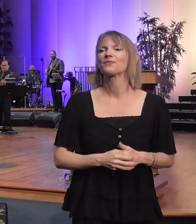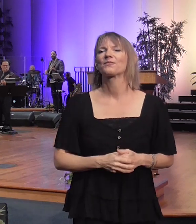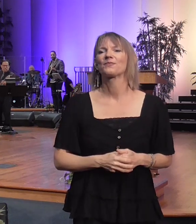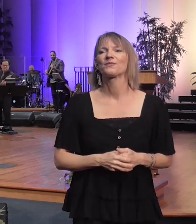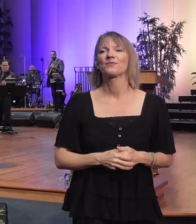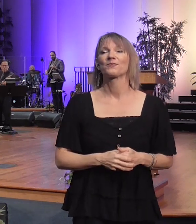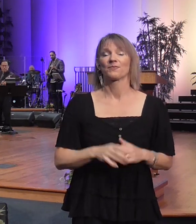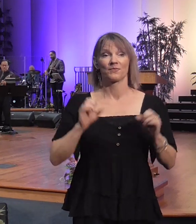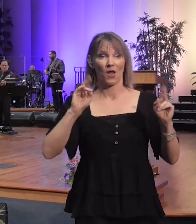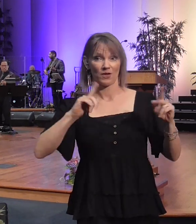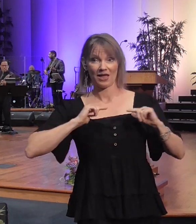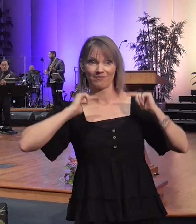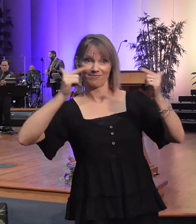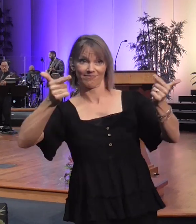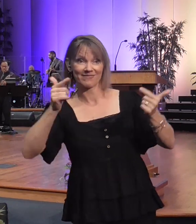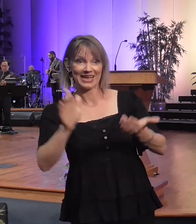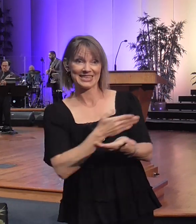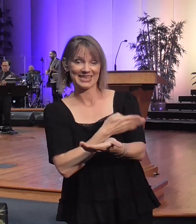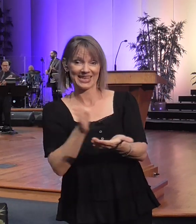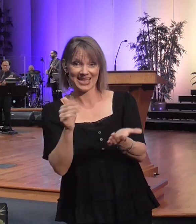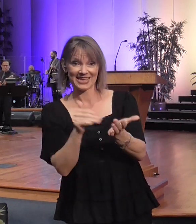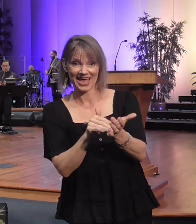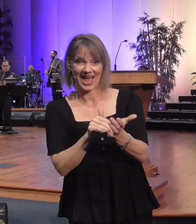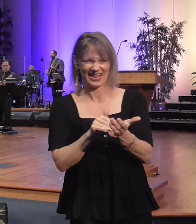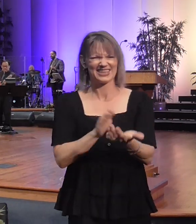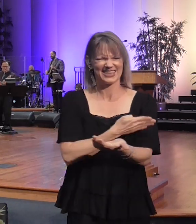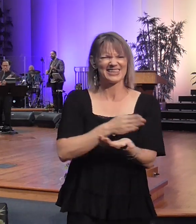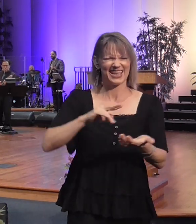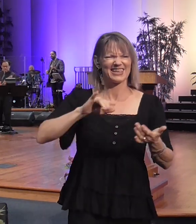get to sing it one more time. Sing it like you mean it.